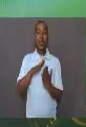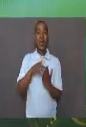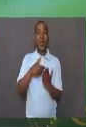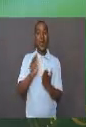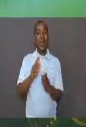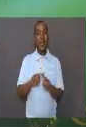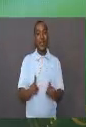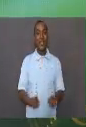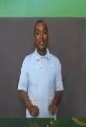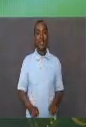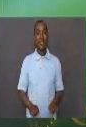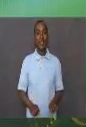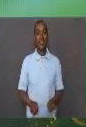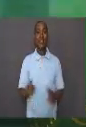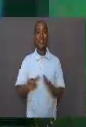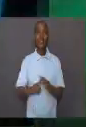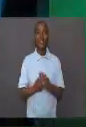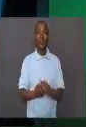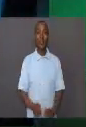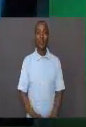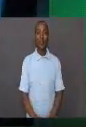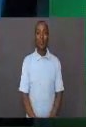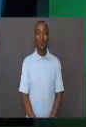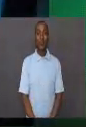Let us get started.